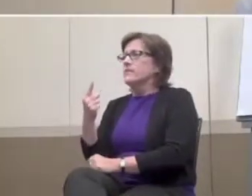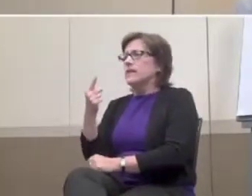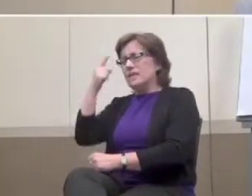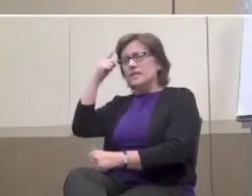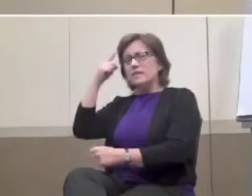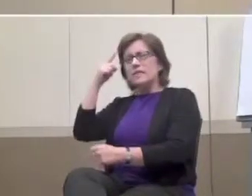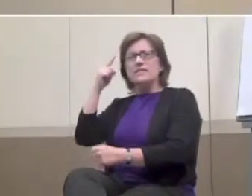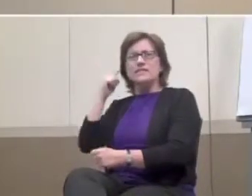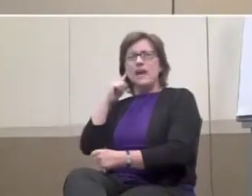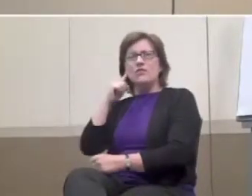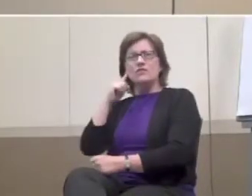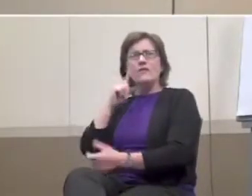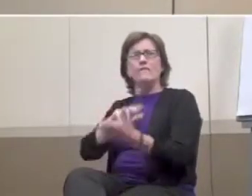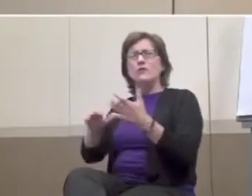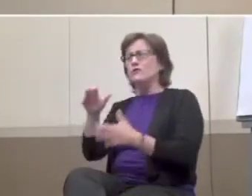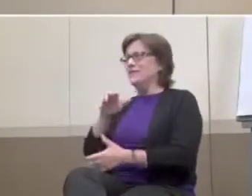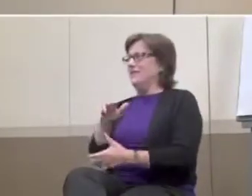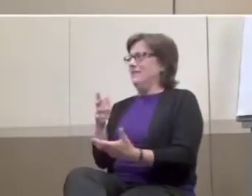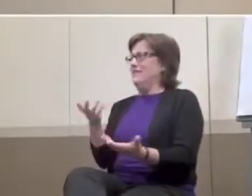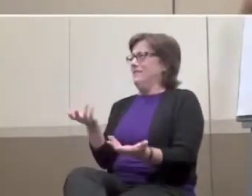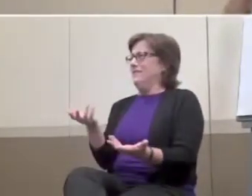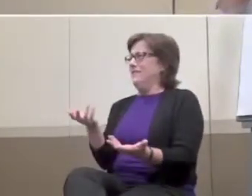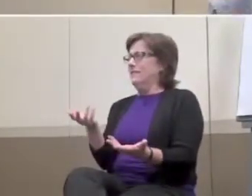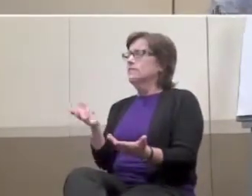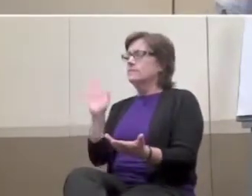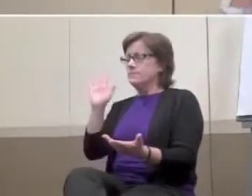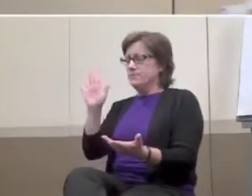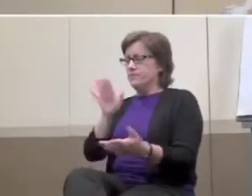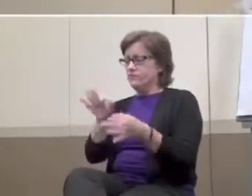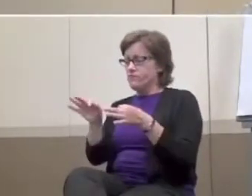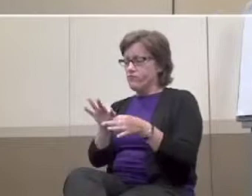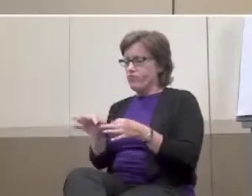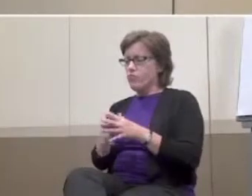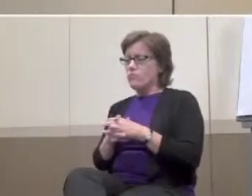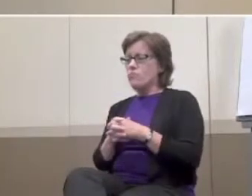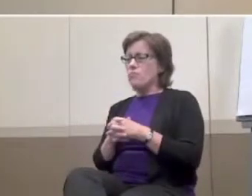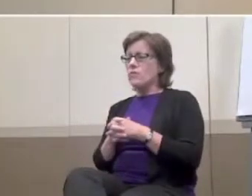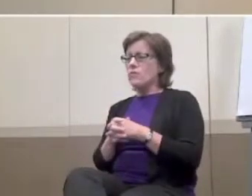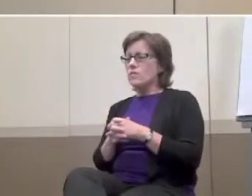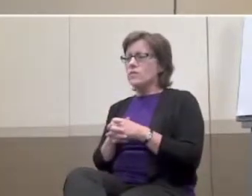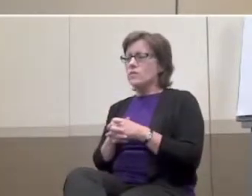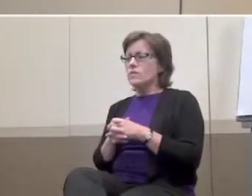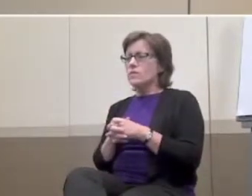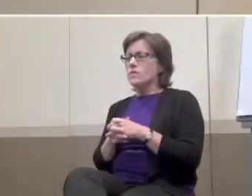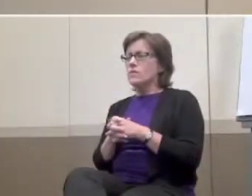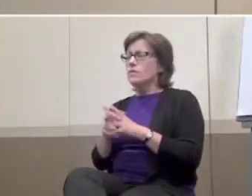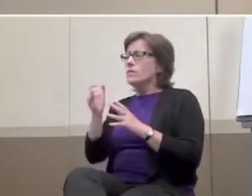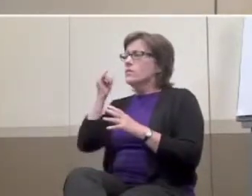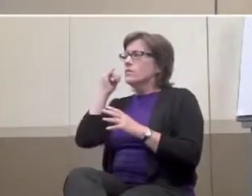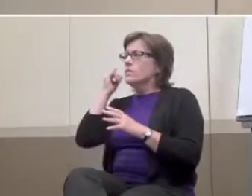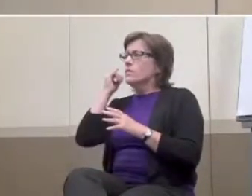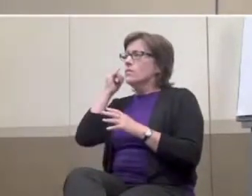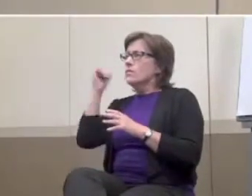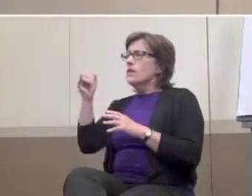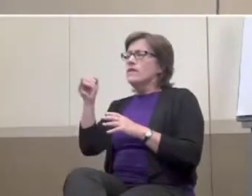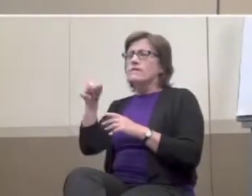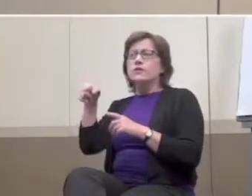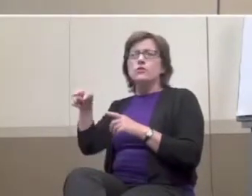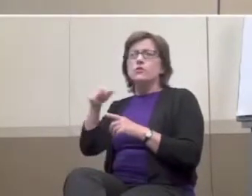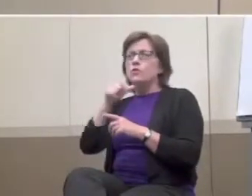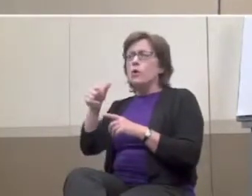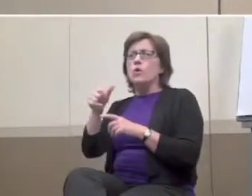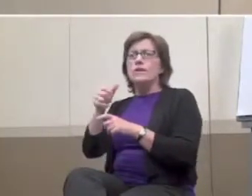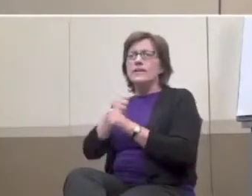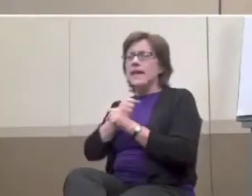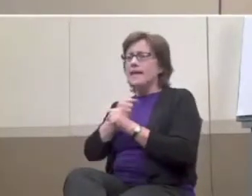confusing. And I'll explain it this way. If you don't get any indication that the other